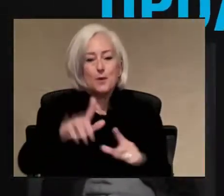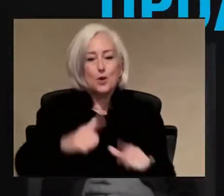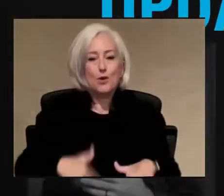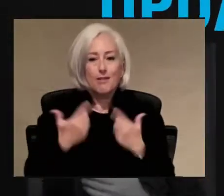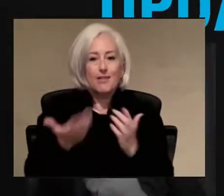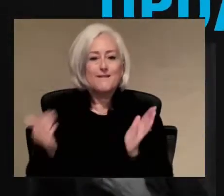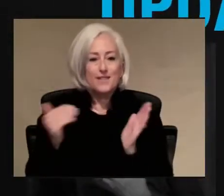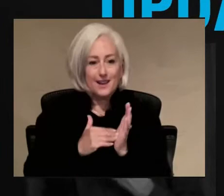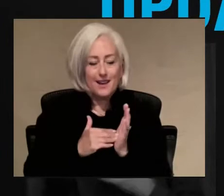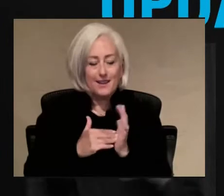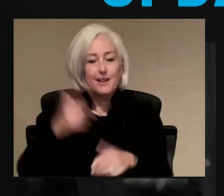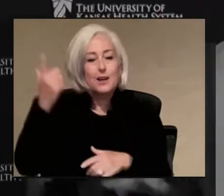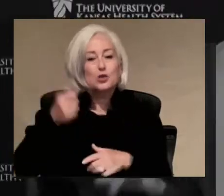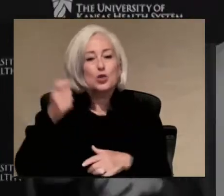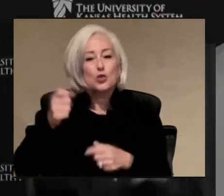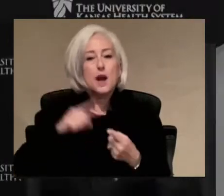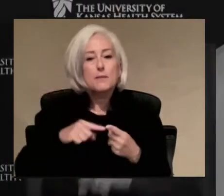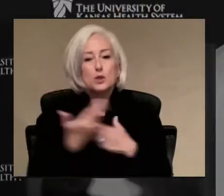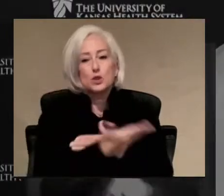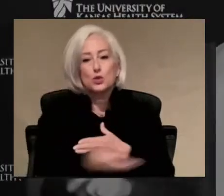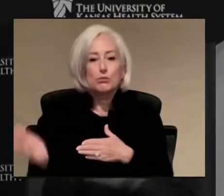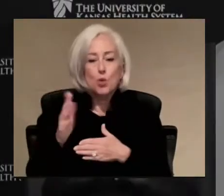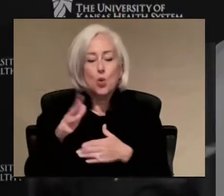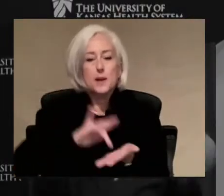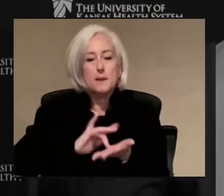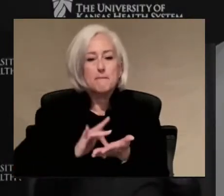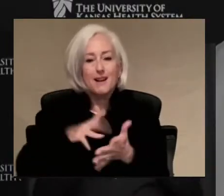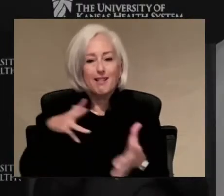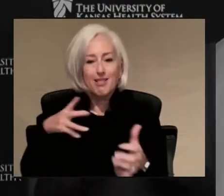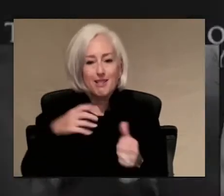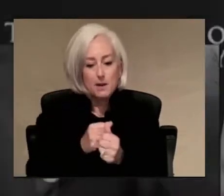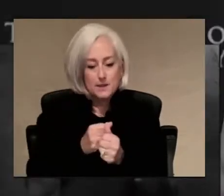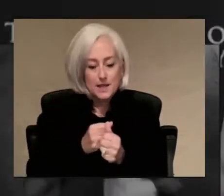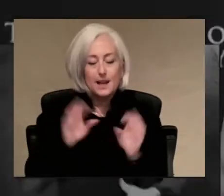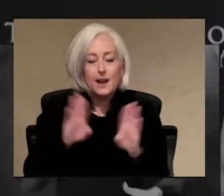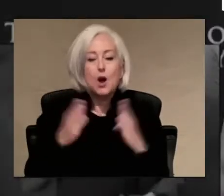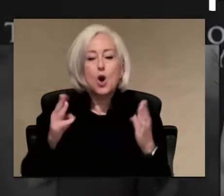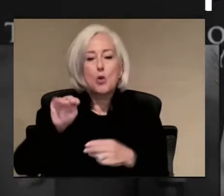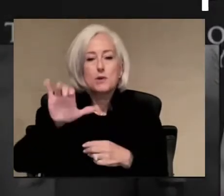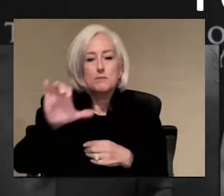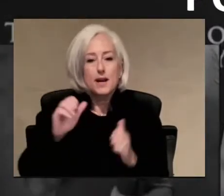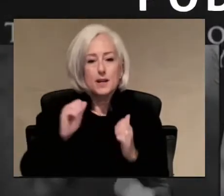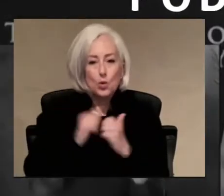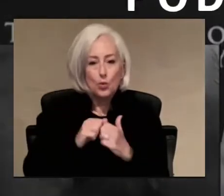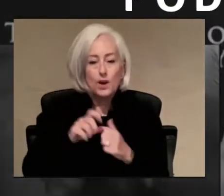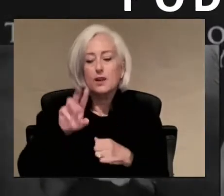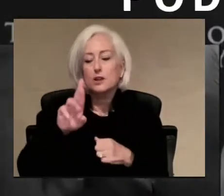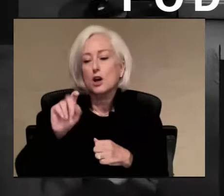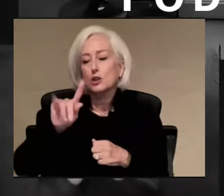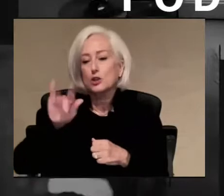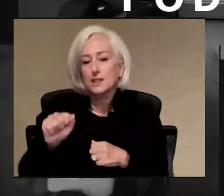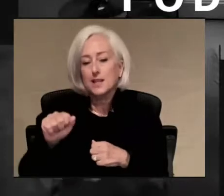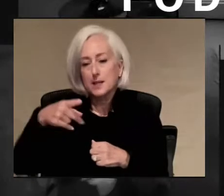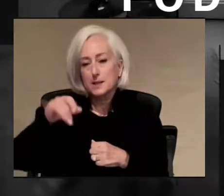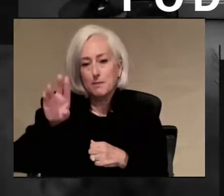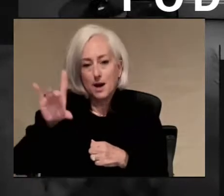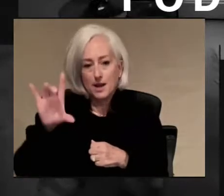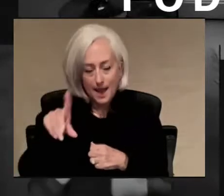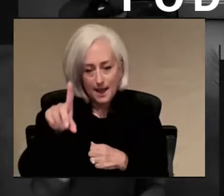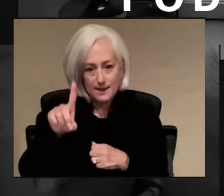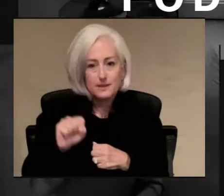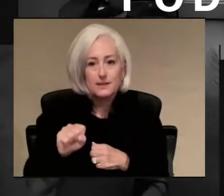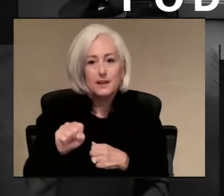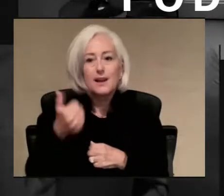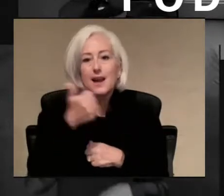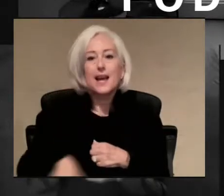Subscribe to our Morning Medical Update and Open Mics with Dr. Stites podcasts. Now, everywhere podcasts are available.